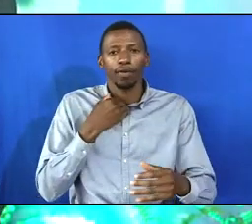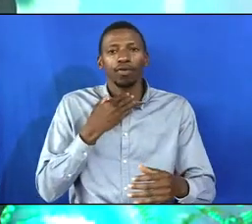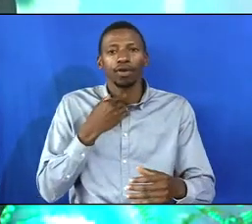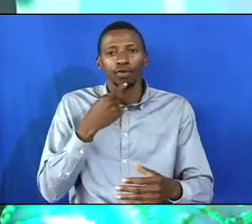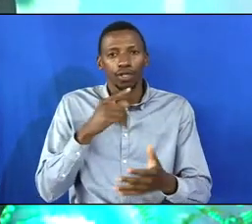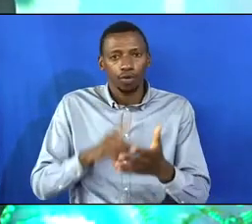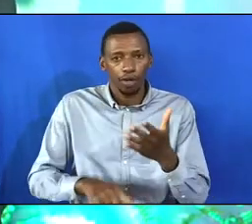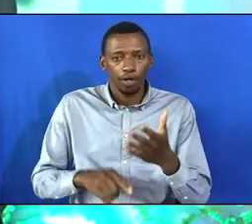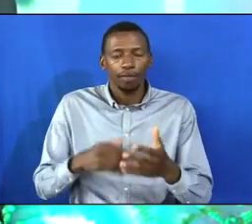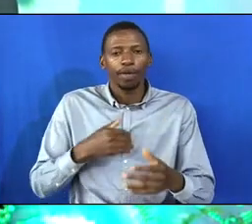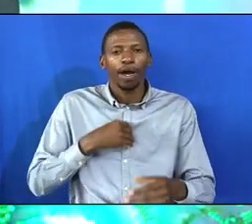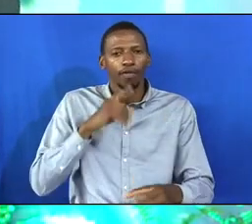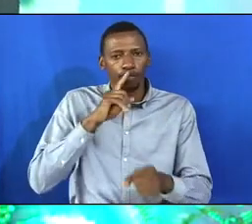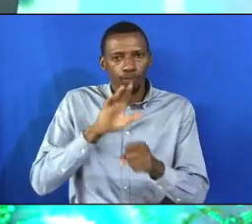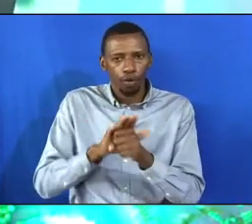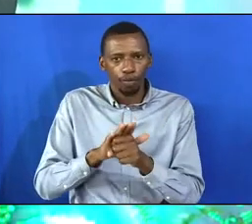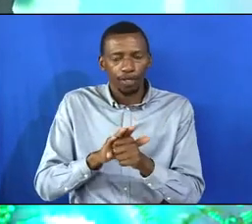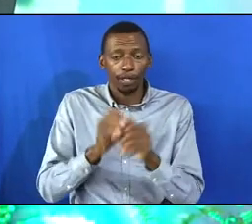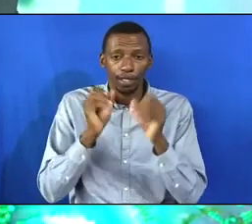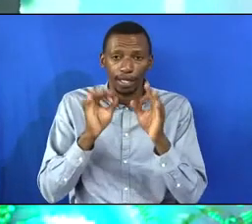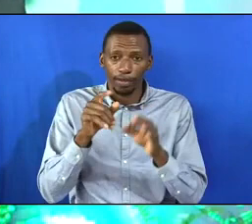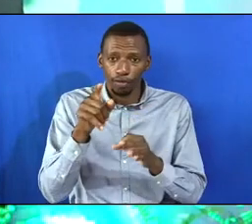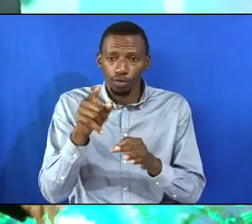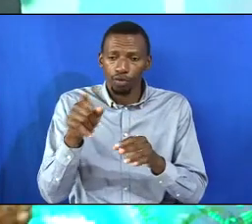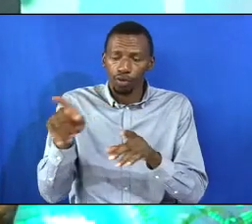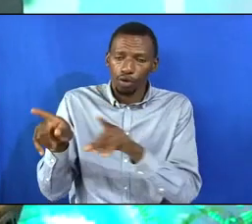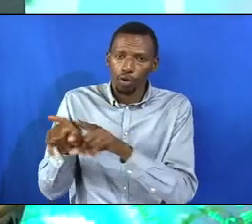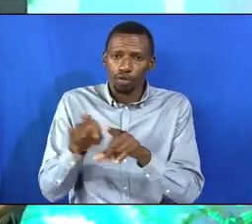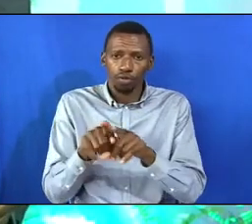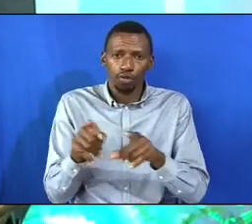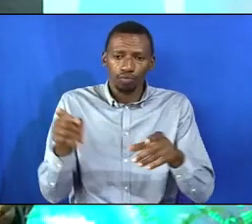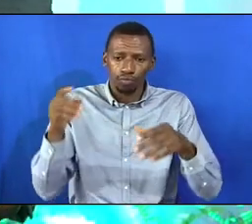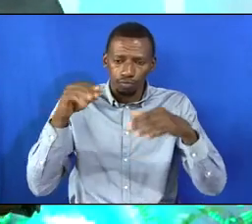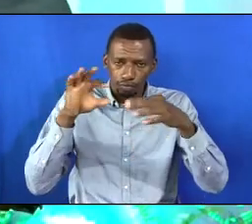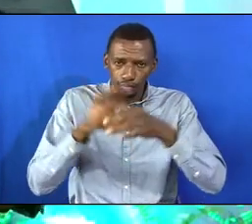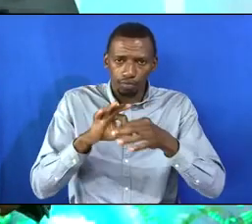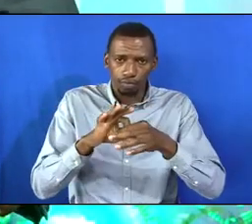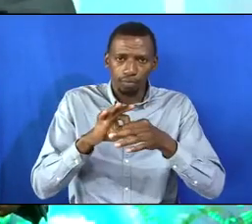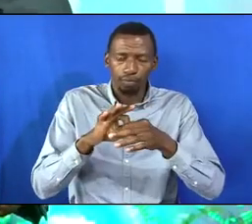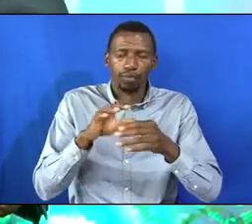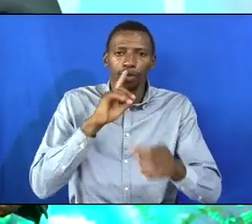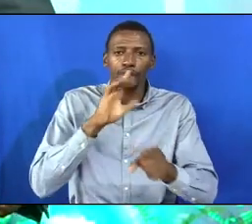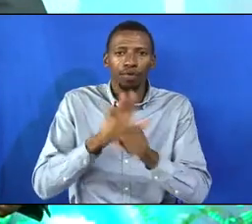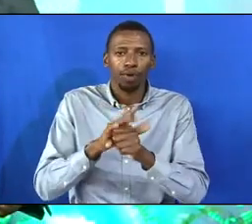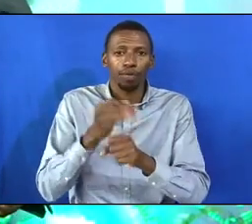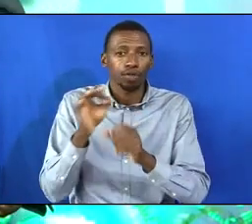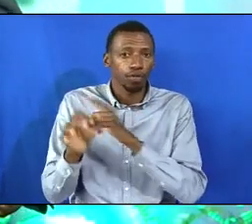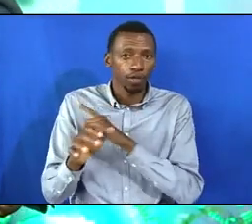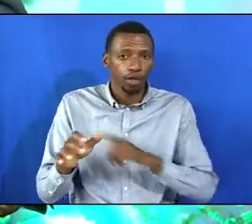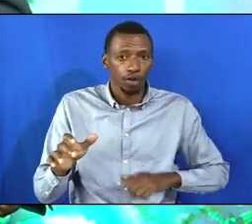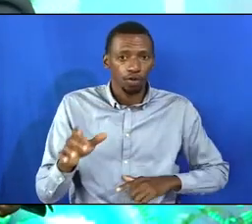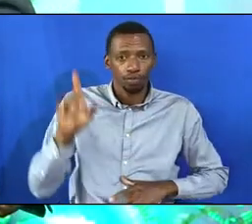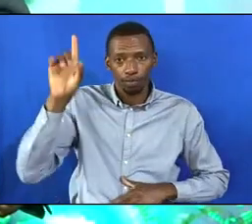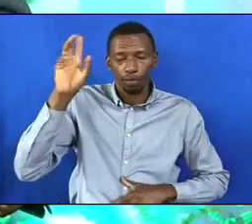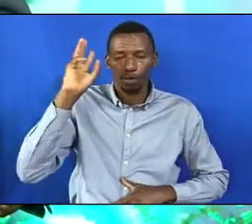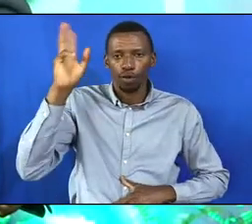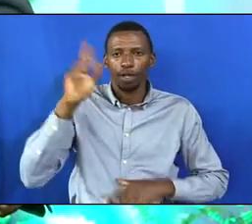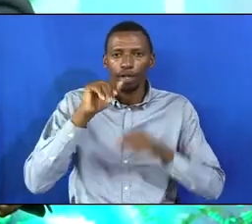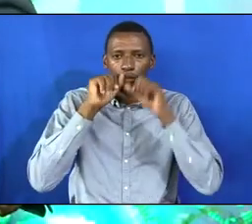that effect, that if you also tap into the promises of the Lord, God is going to bless you